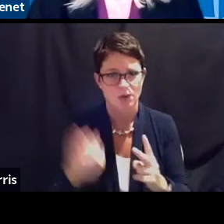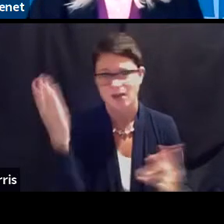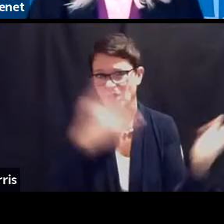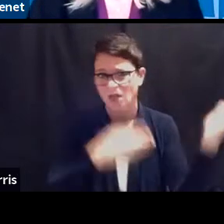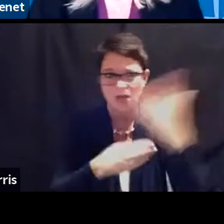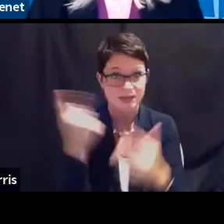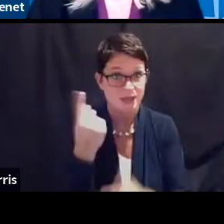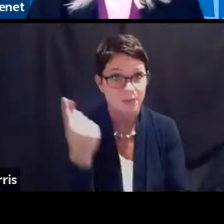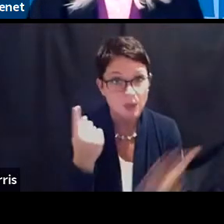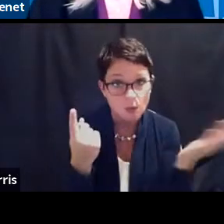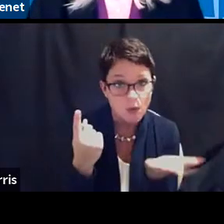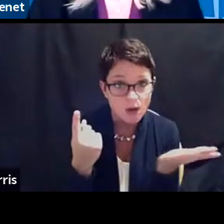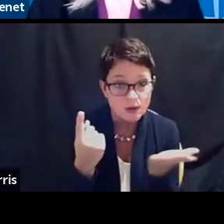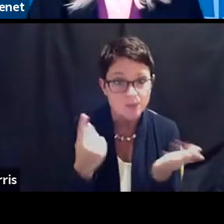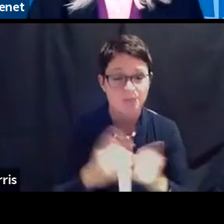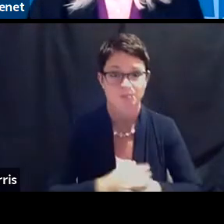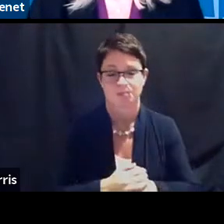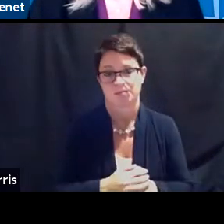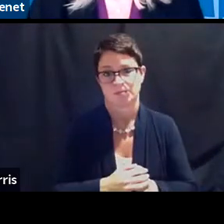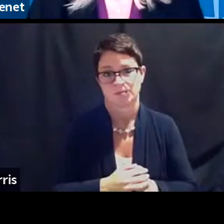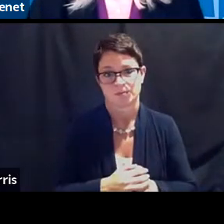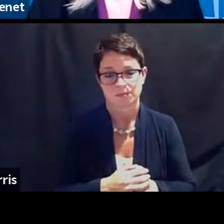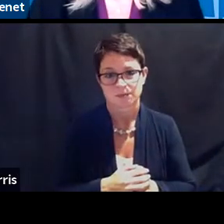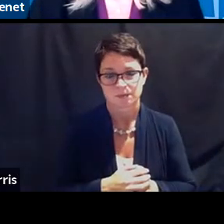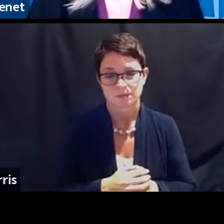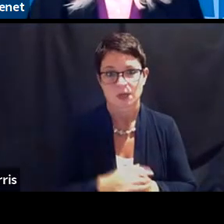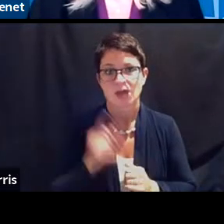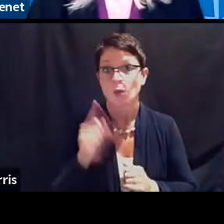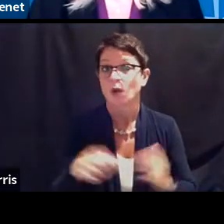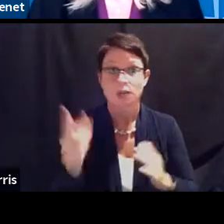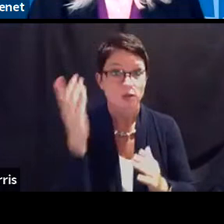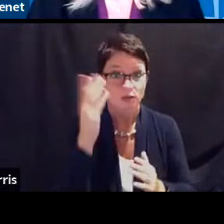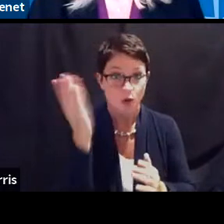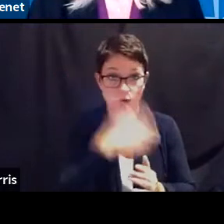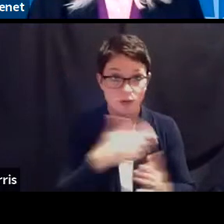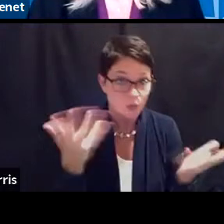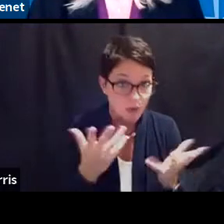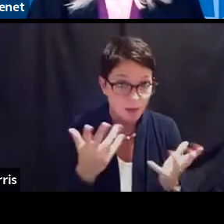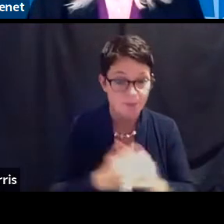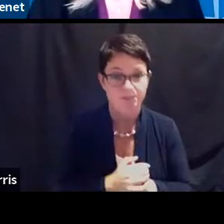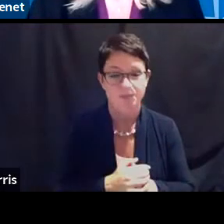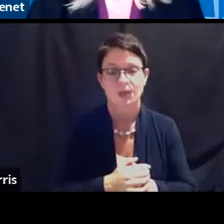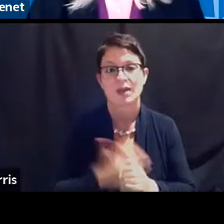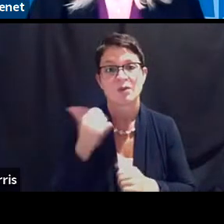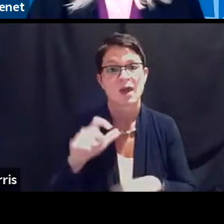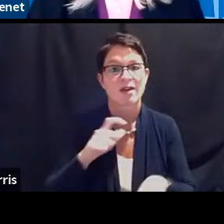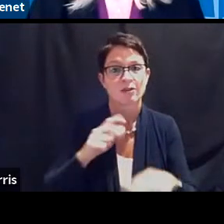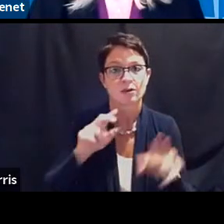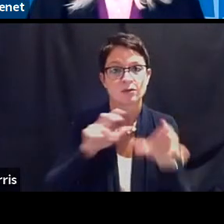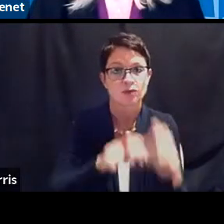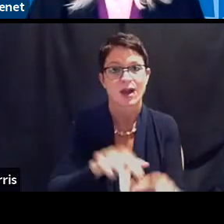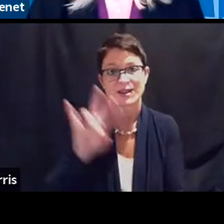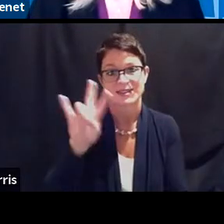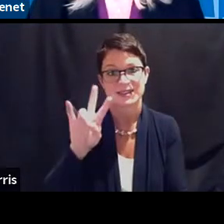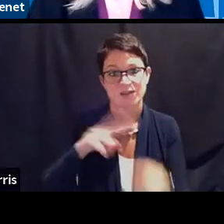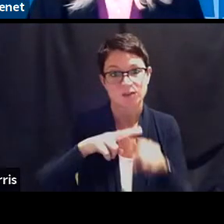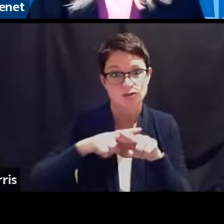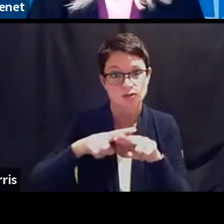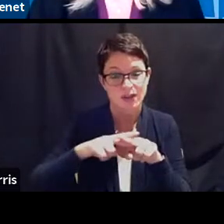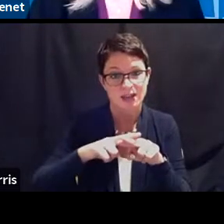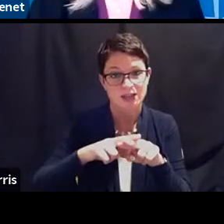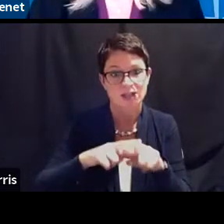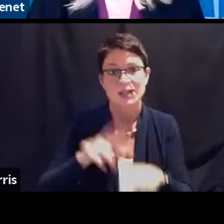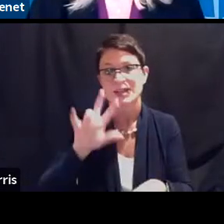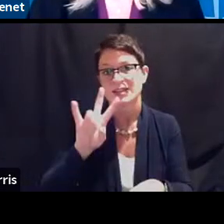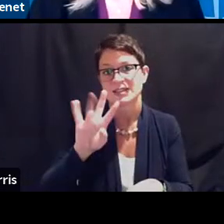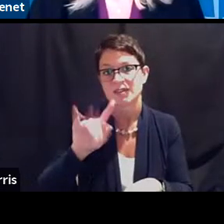something. And this is what you guys have overlooked. If you've ever been on the 7 train, right after